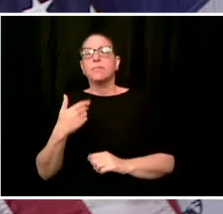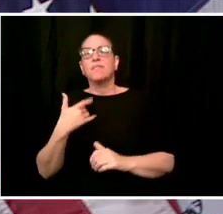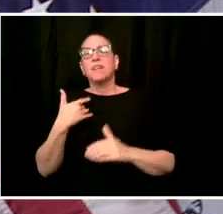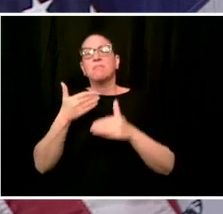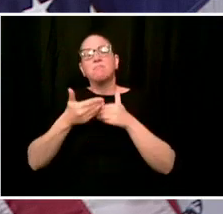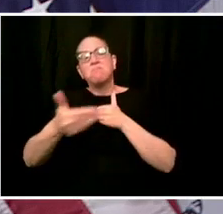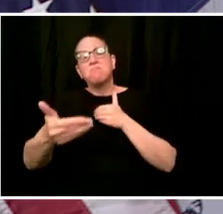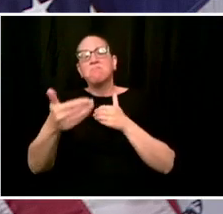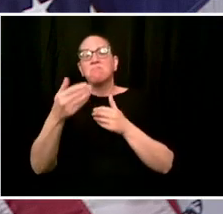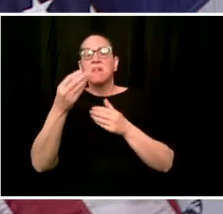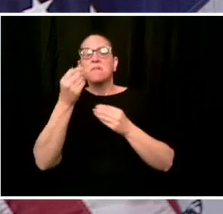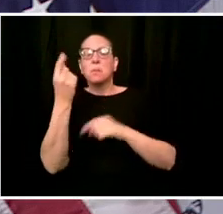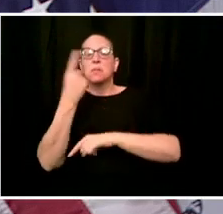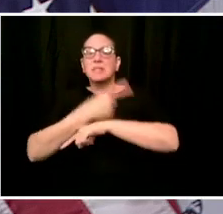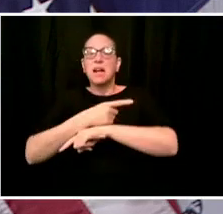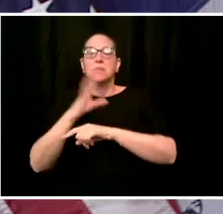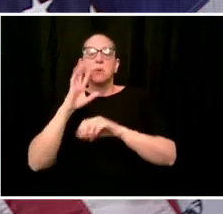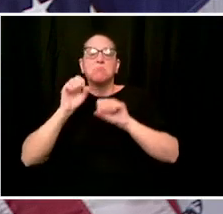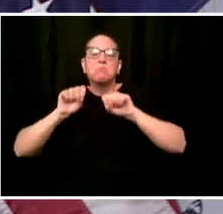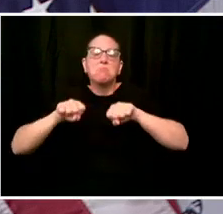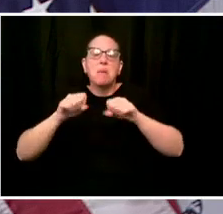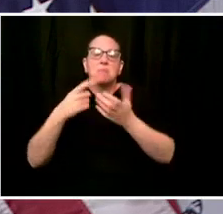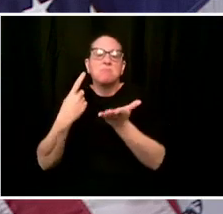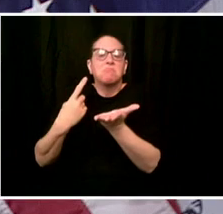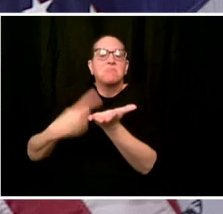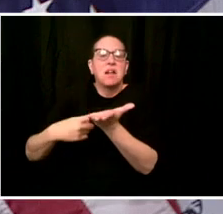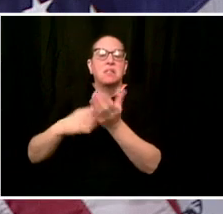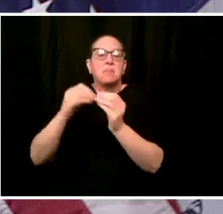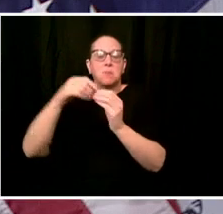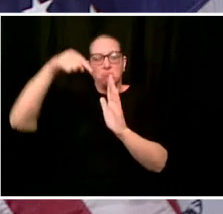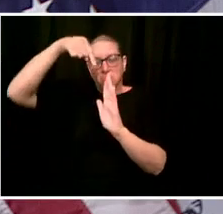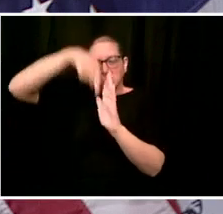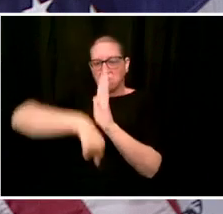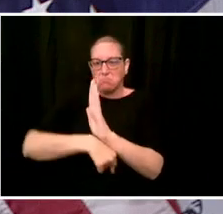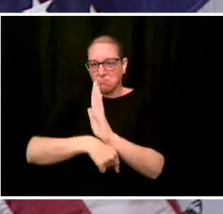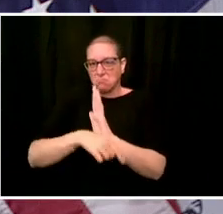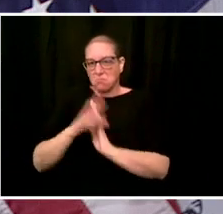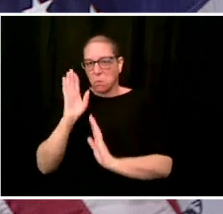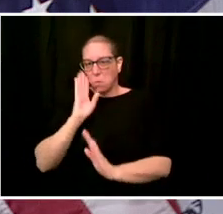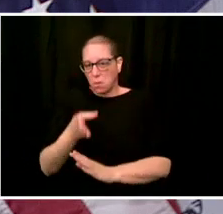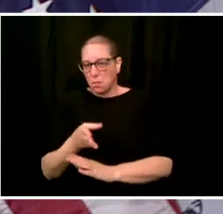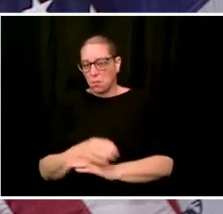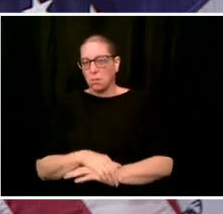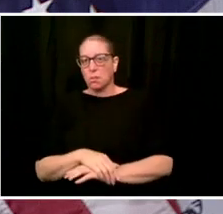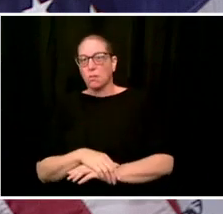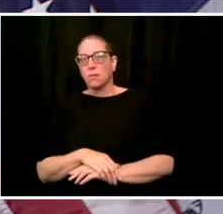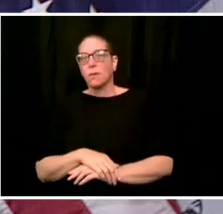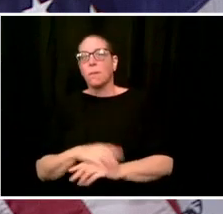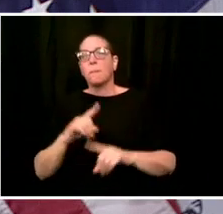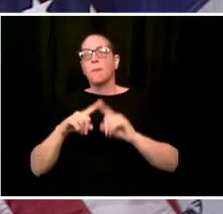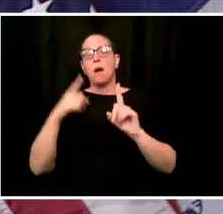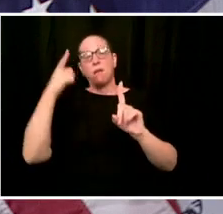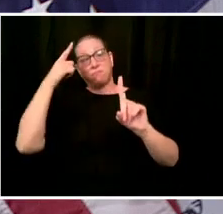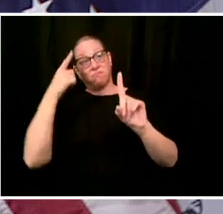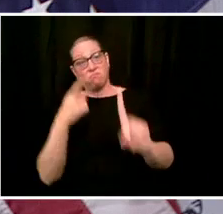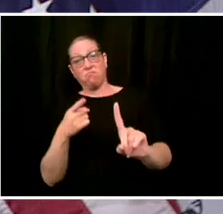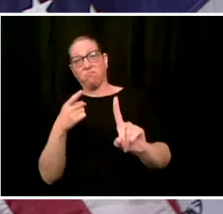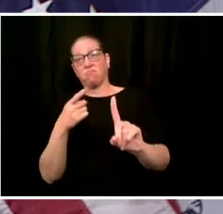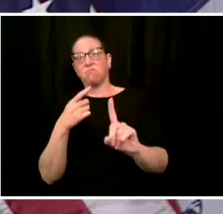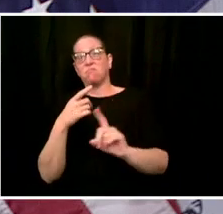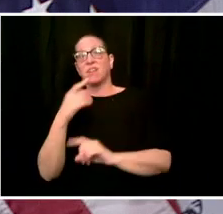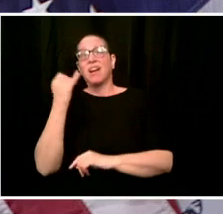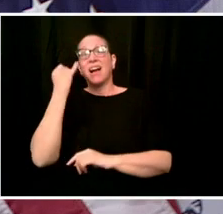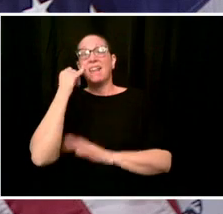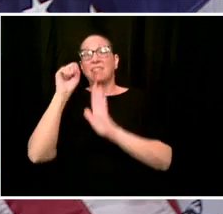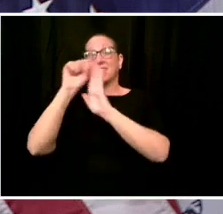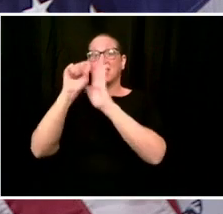practically. But the central point will be whatever is being authorized by the state, we're